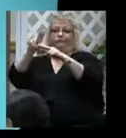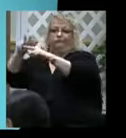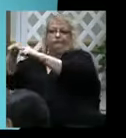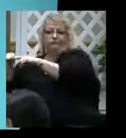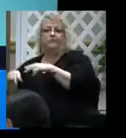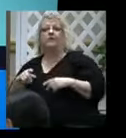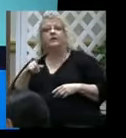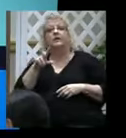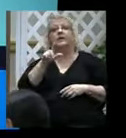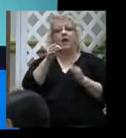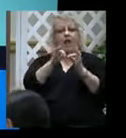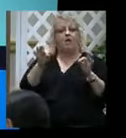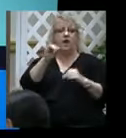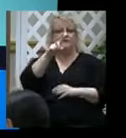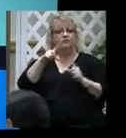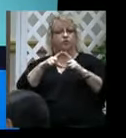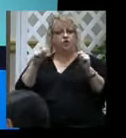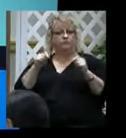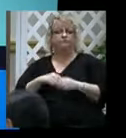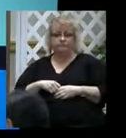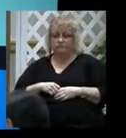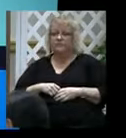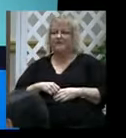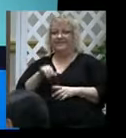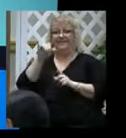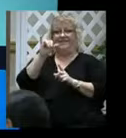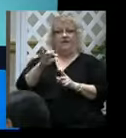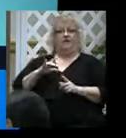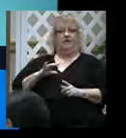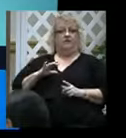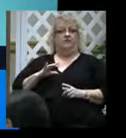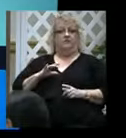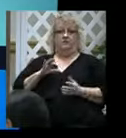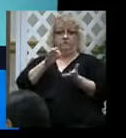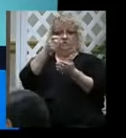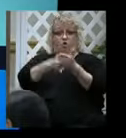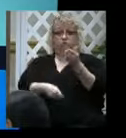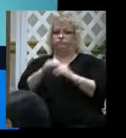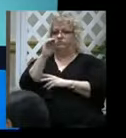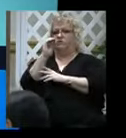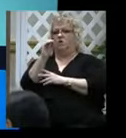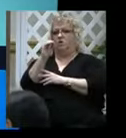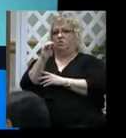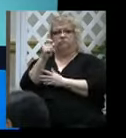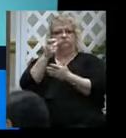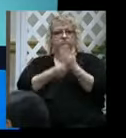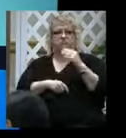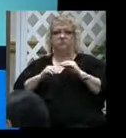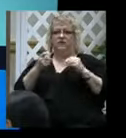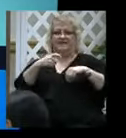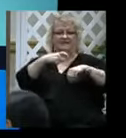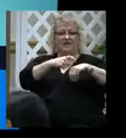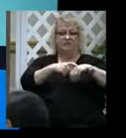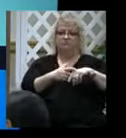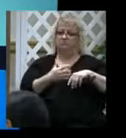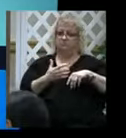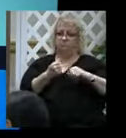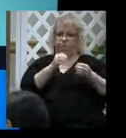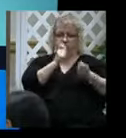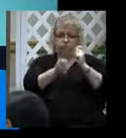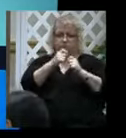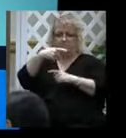linked to the language ID card. Okay, so that also costed zero. It costed zero. It just costed us time to format